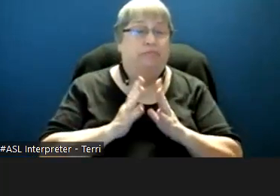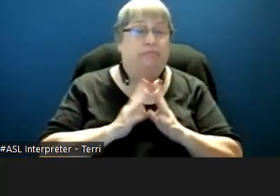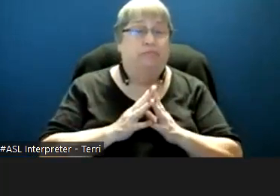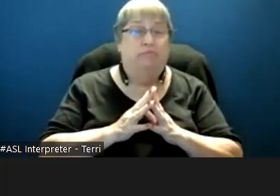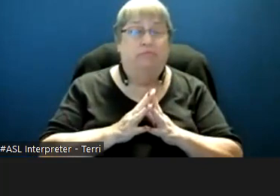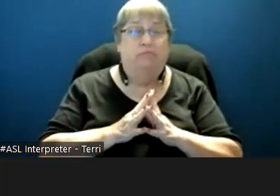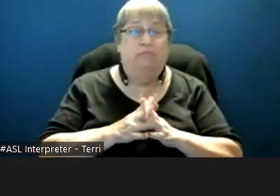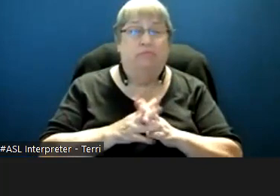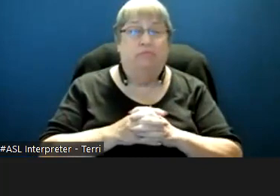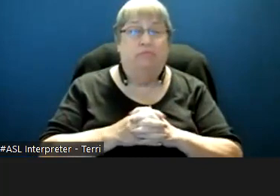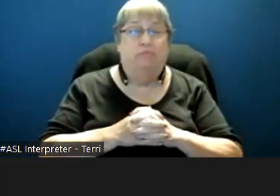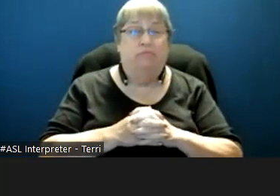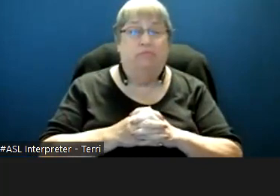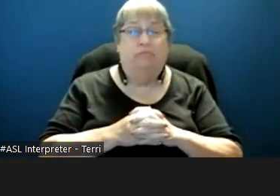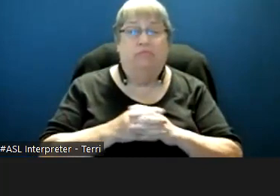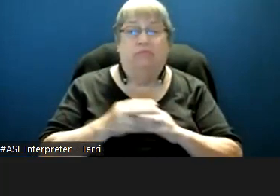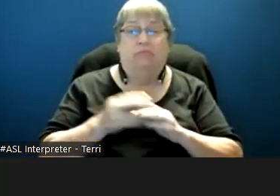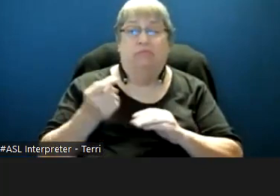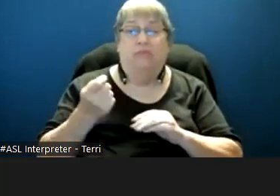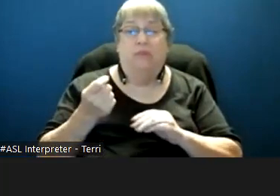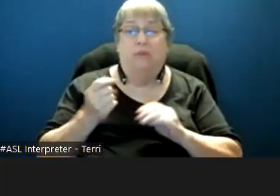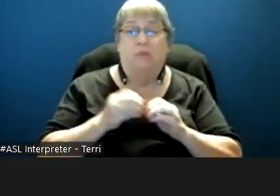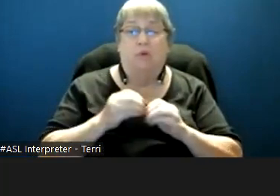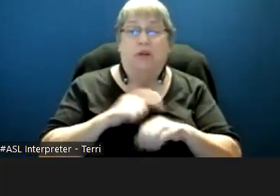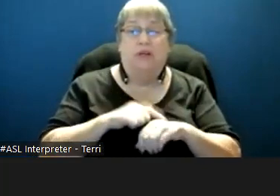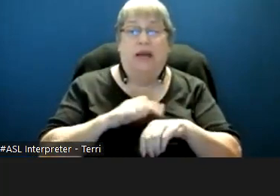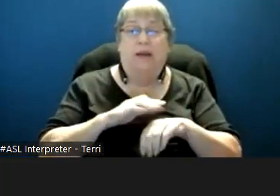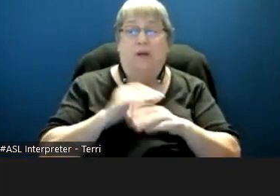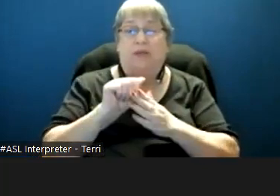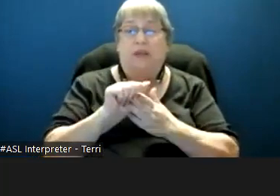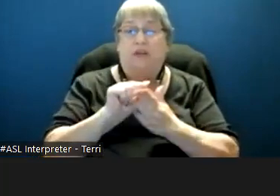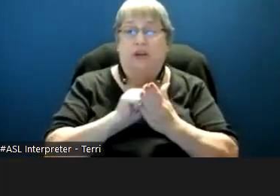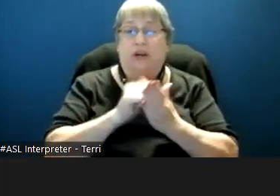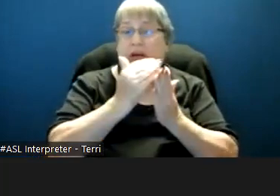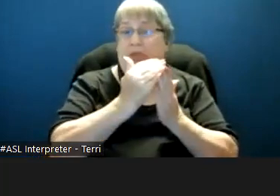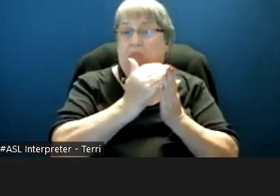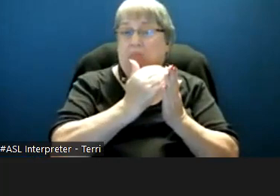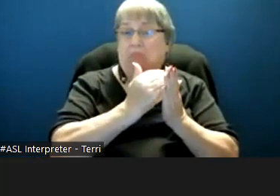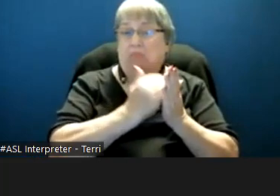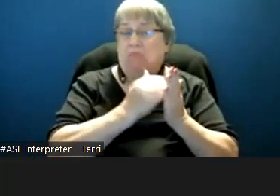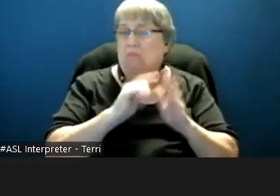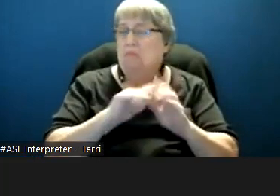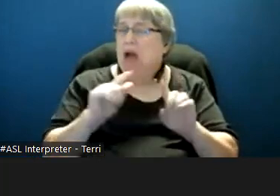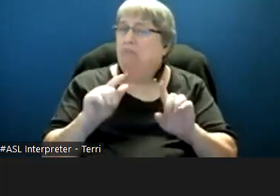We have a little time on our agenda that I think we're okay if we extend.